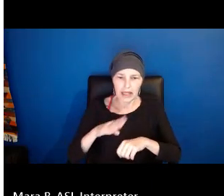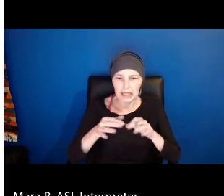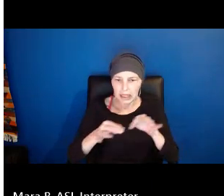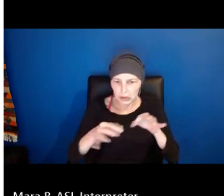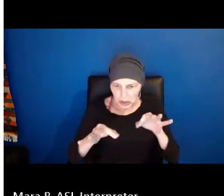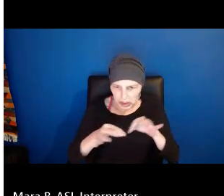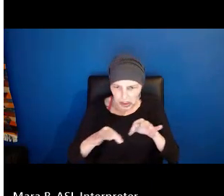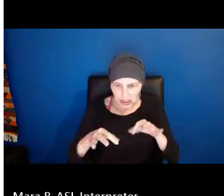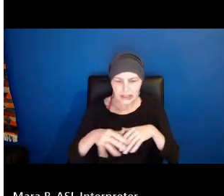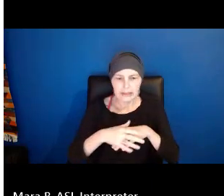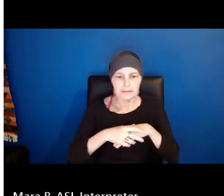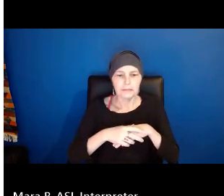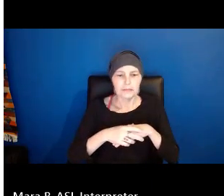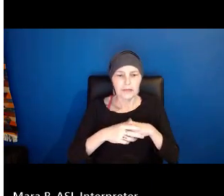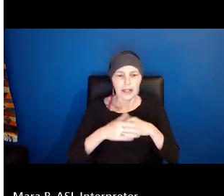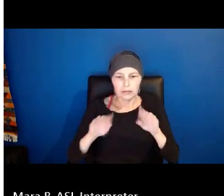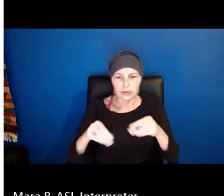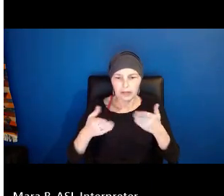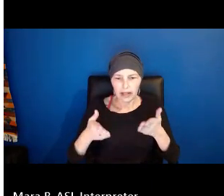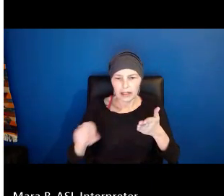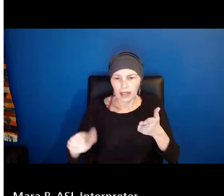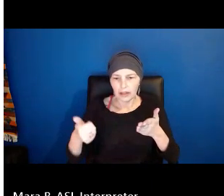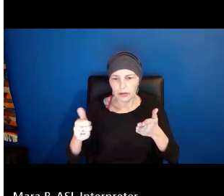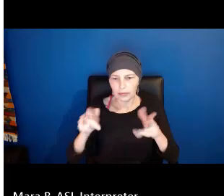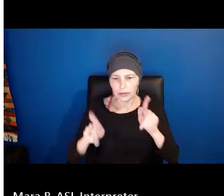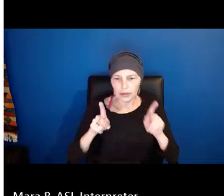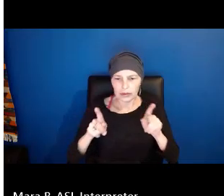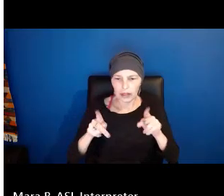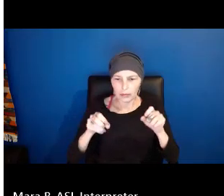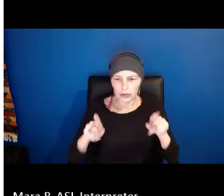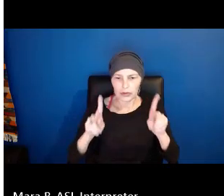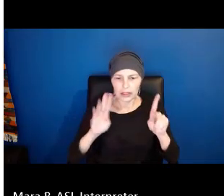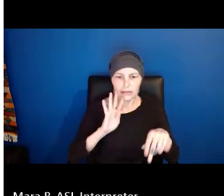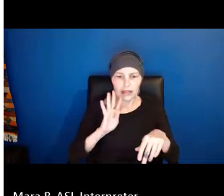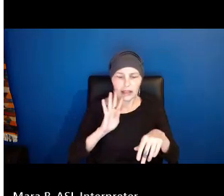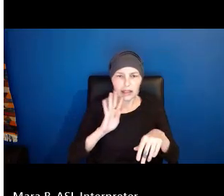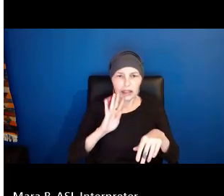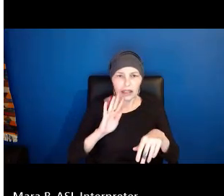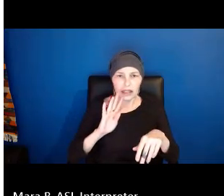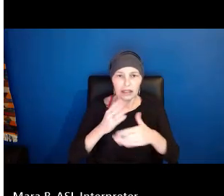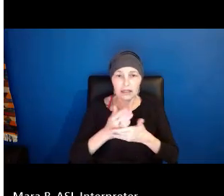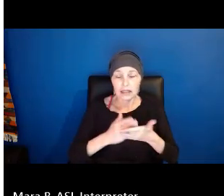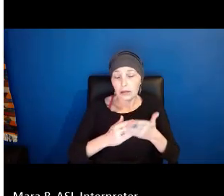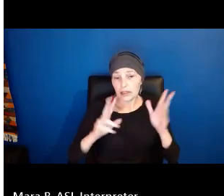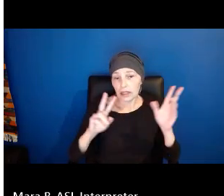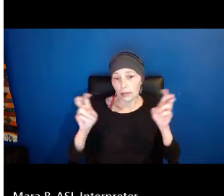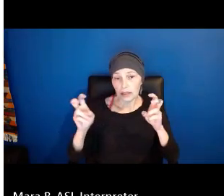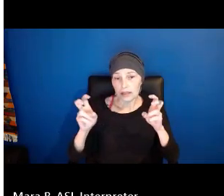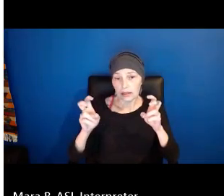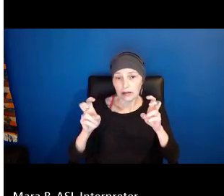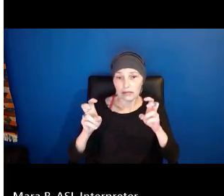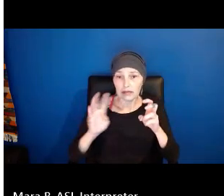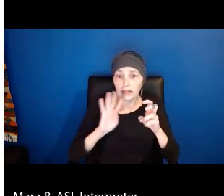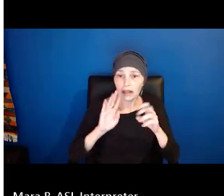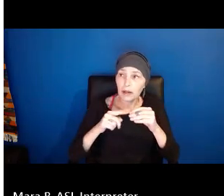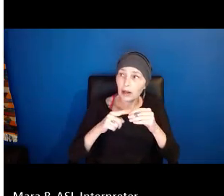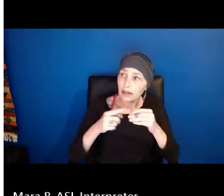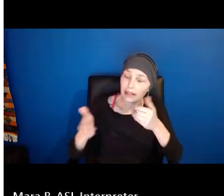the opportunity to speak. Some topics that are relevant for public comment include which neighborhoods should be considered